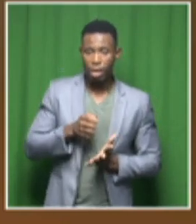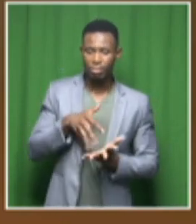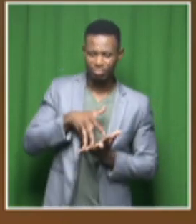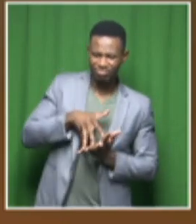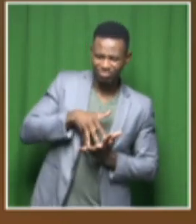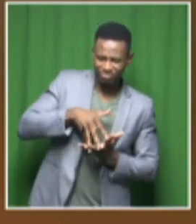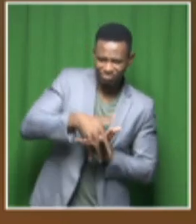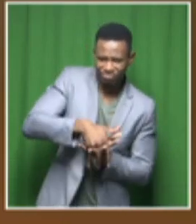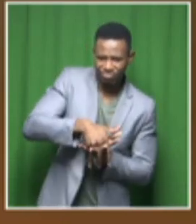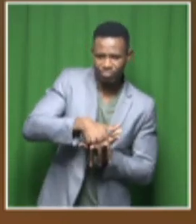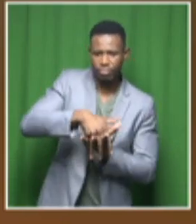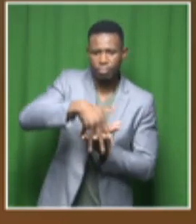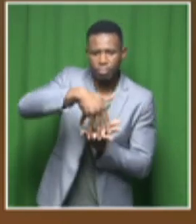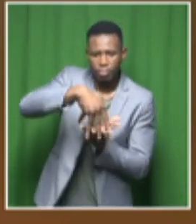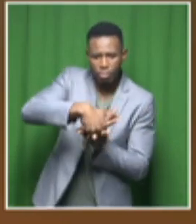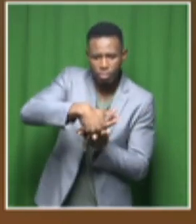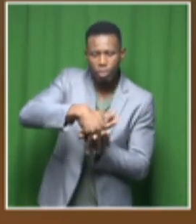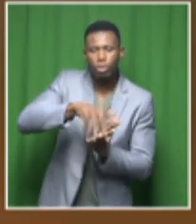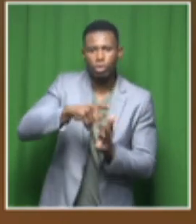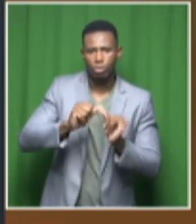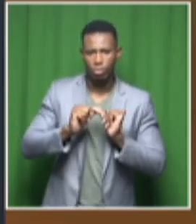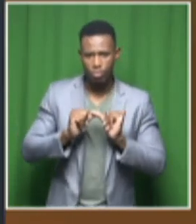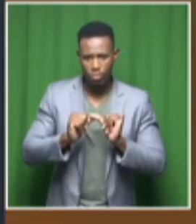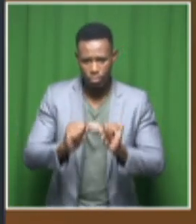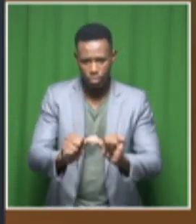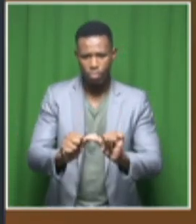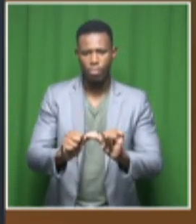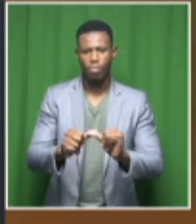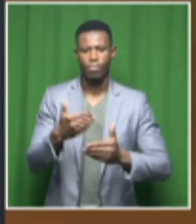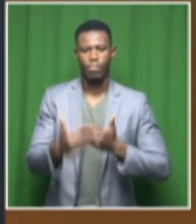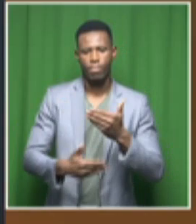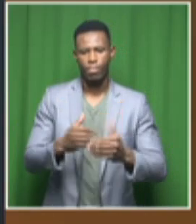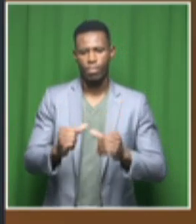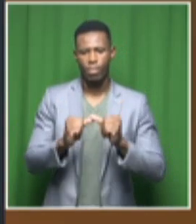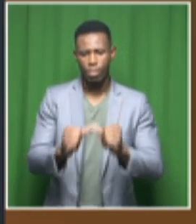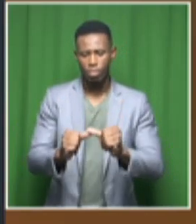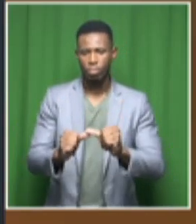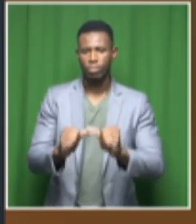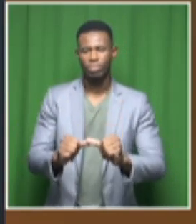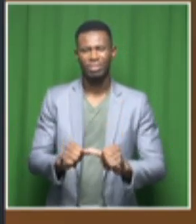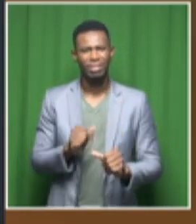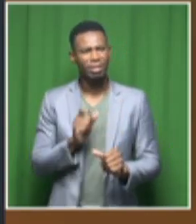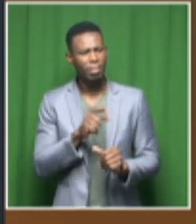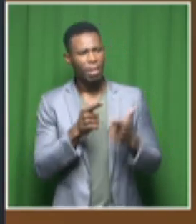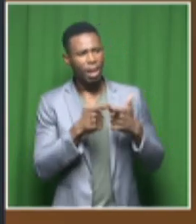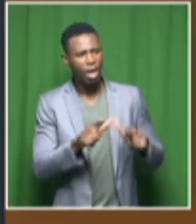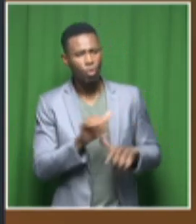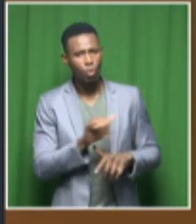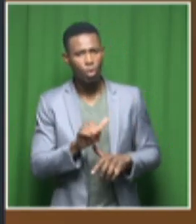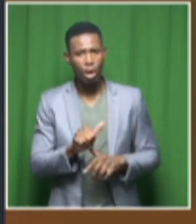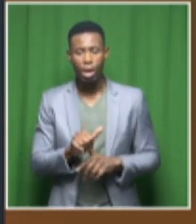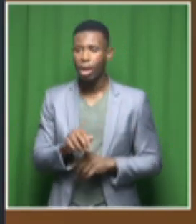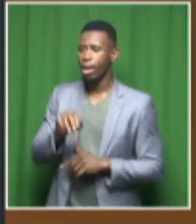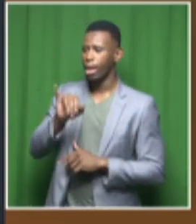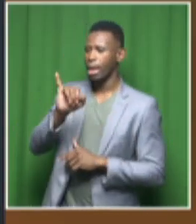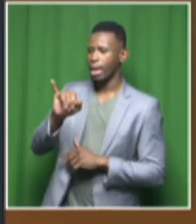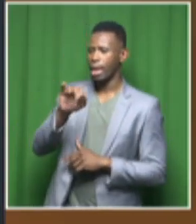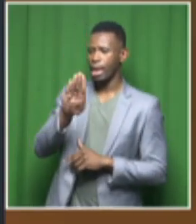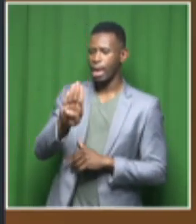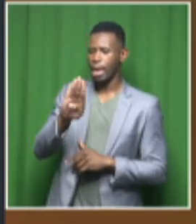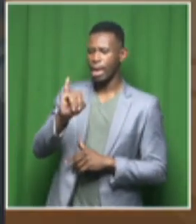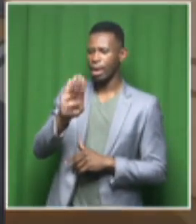continue, just like life, into the next, generation. What language is that? Ibibio, Ibibio